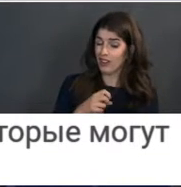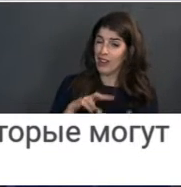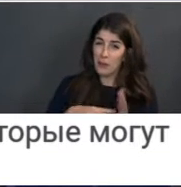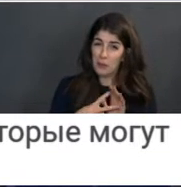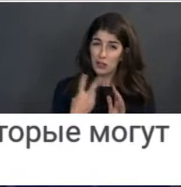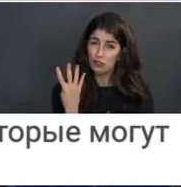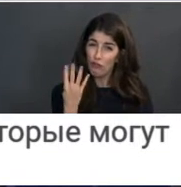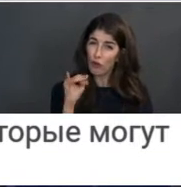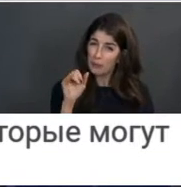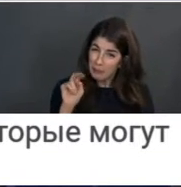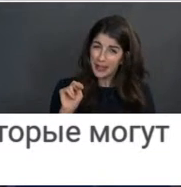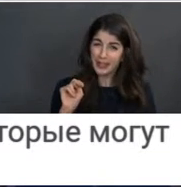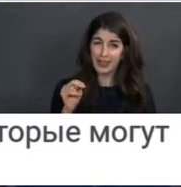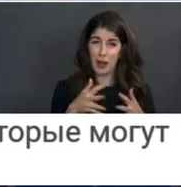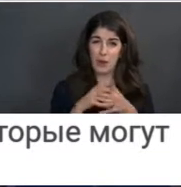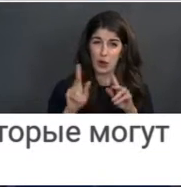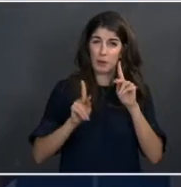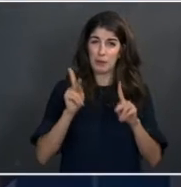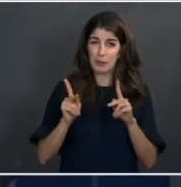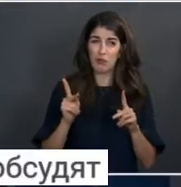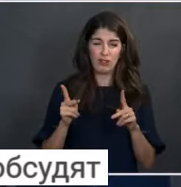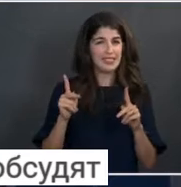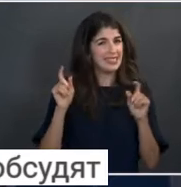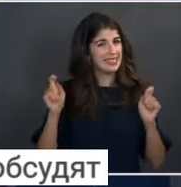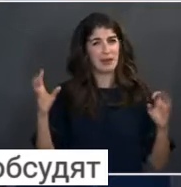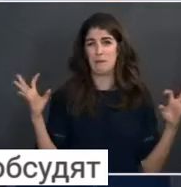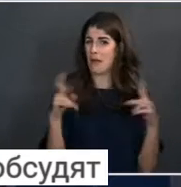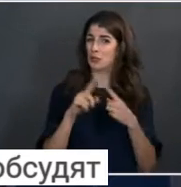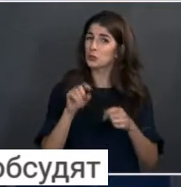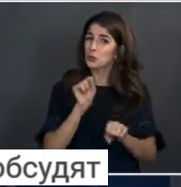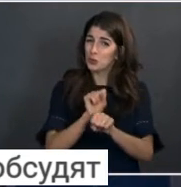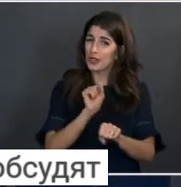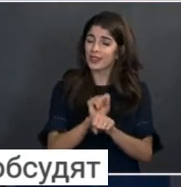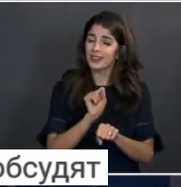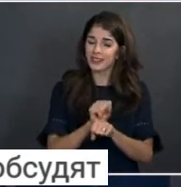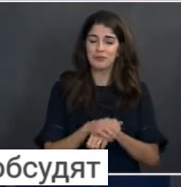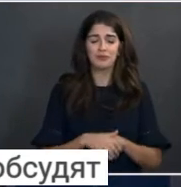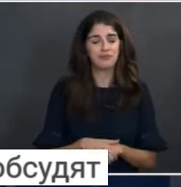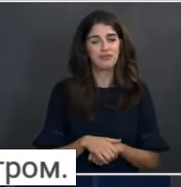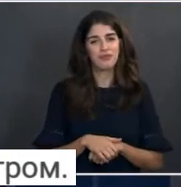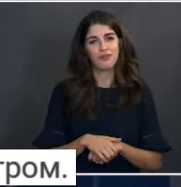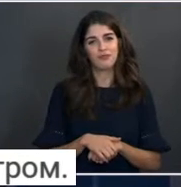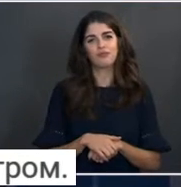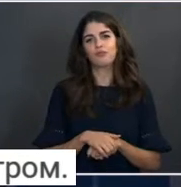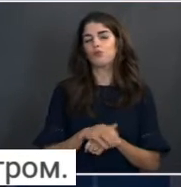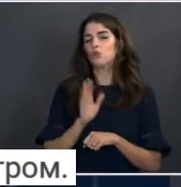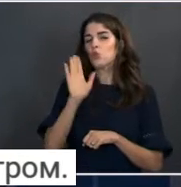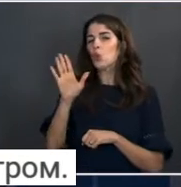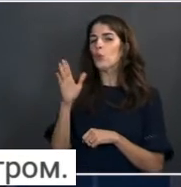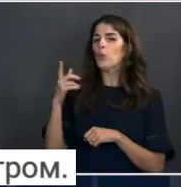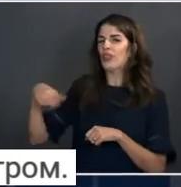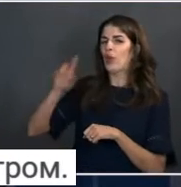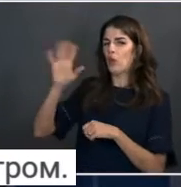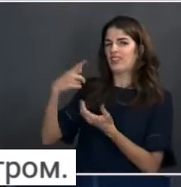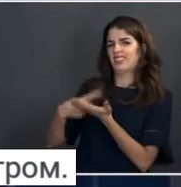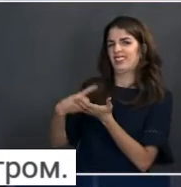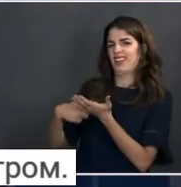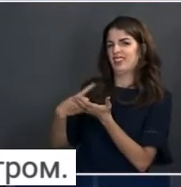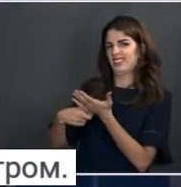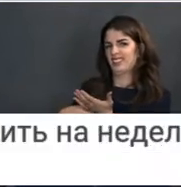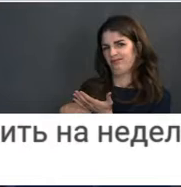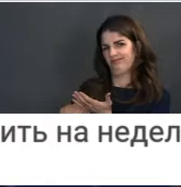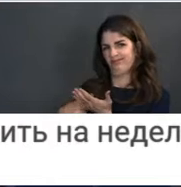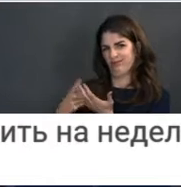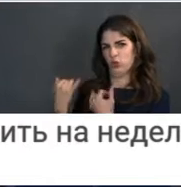who could get back to work. And I'm sure they will discuss all of that at their briefing later